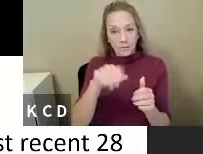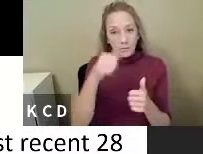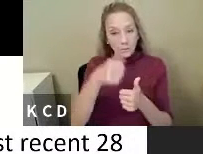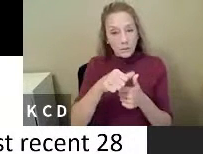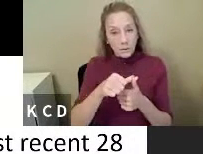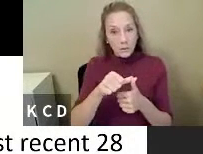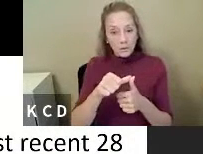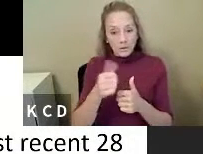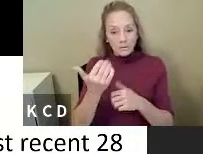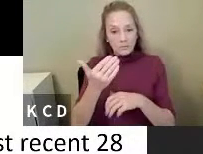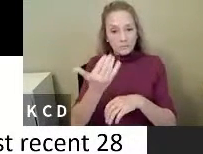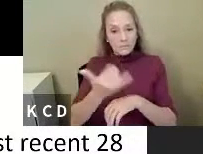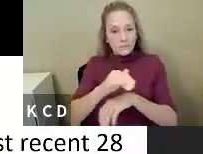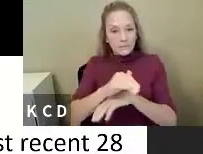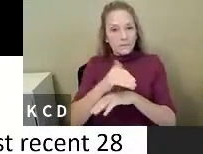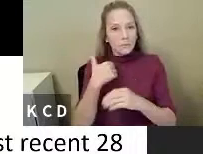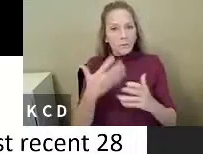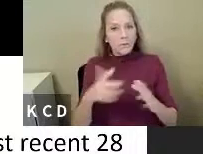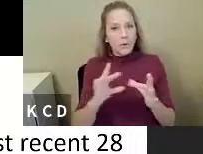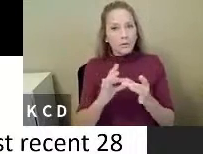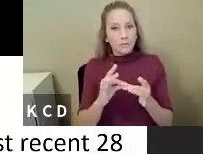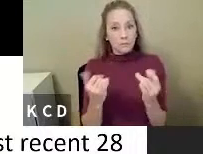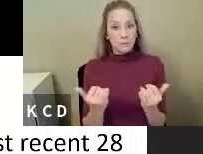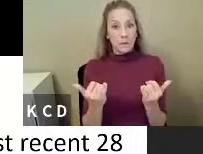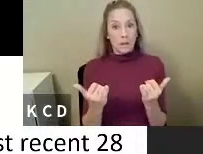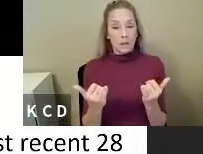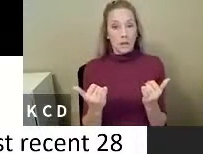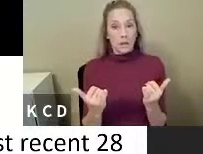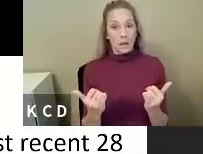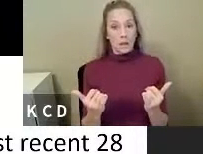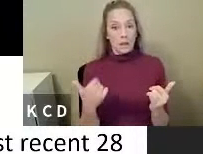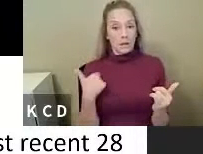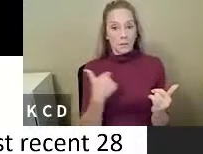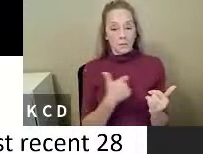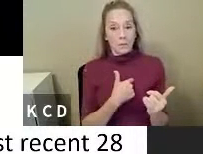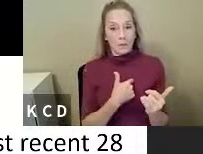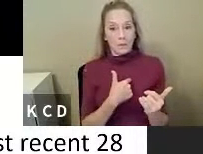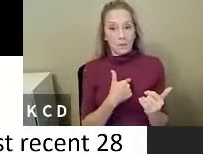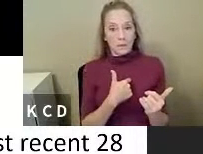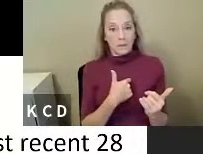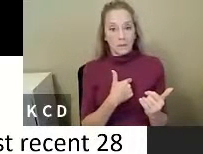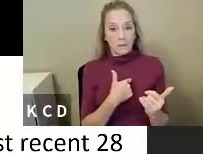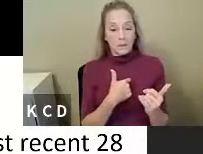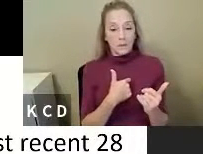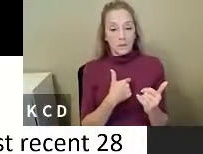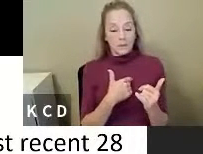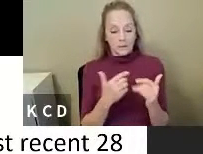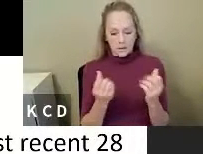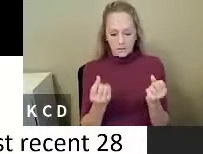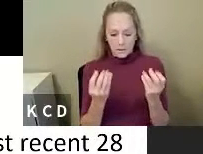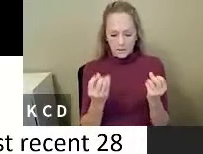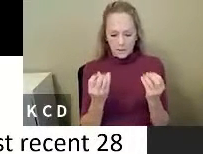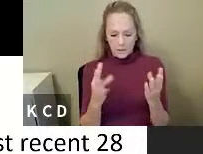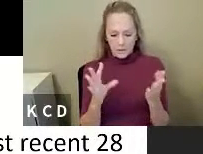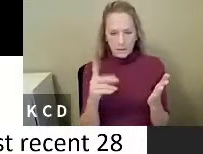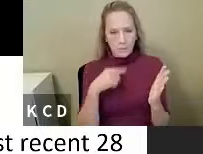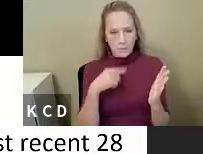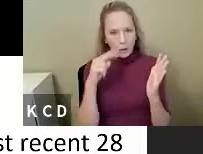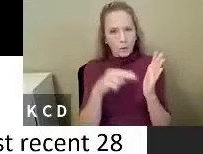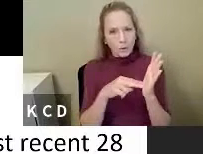when we talked, right now where we are is we're at, where to